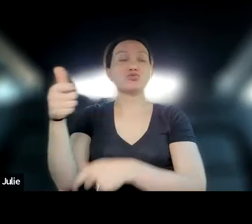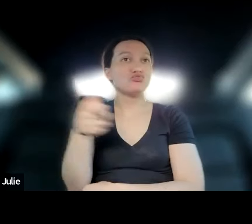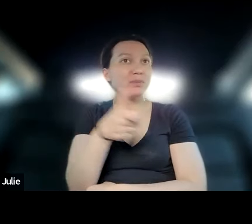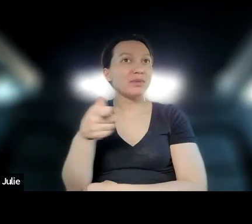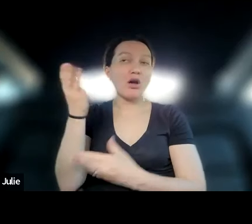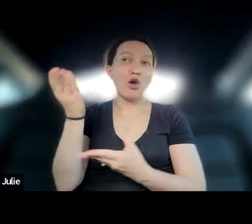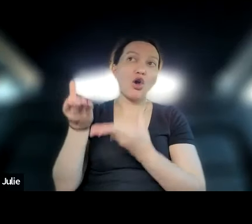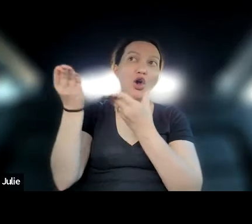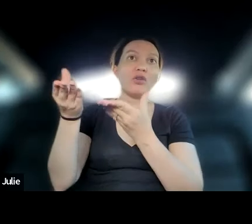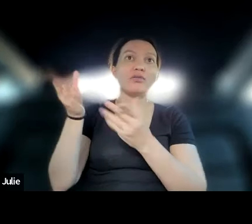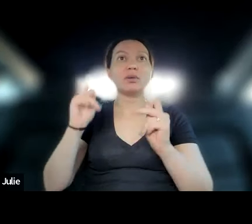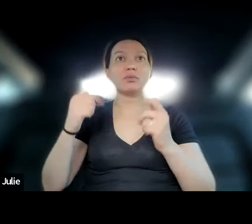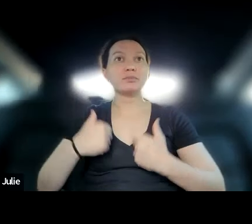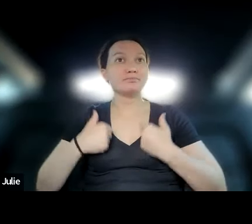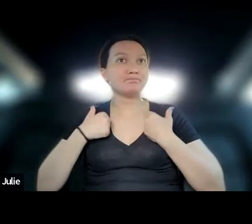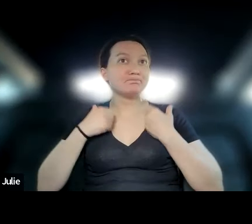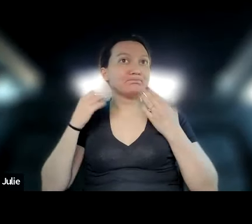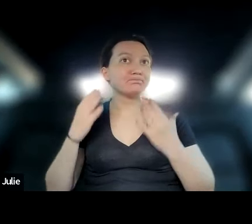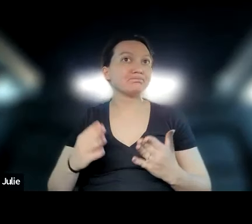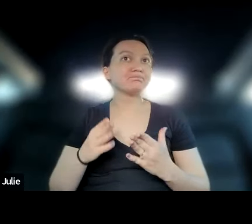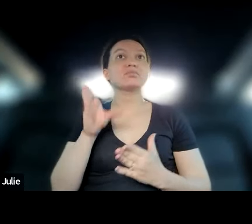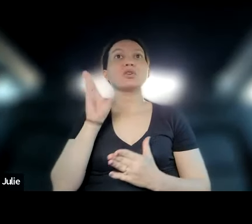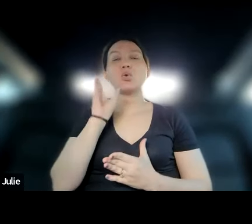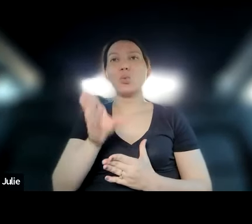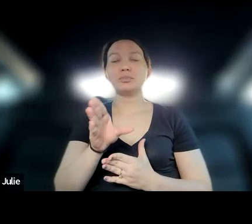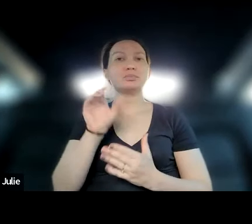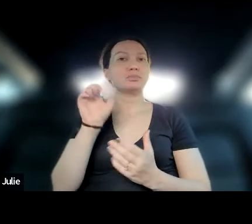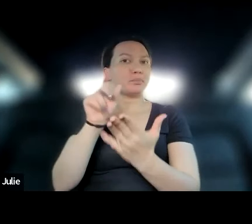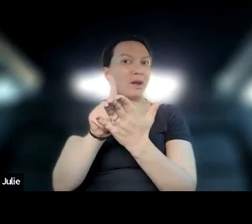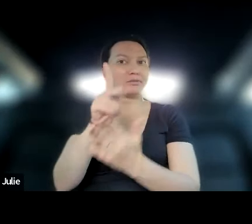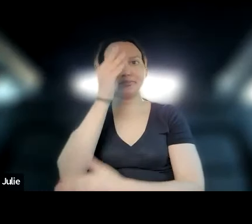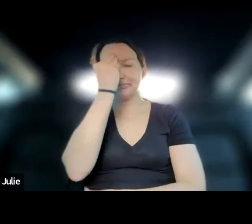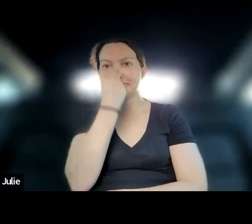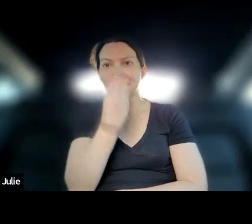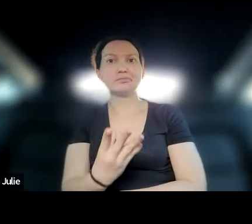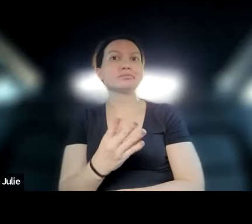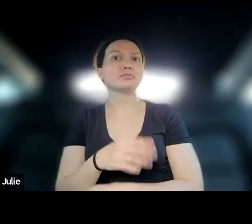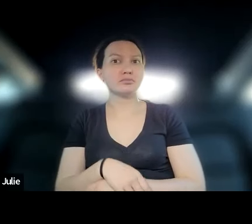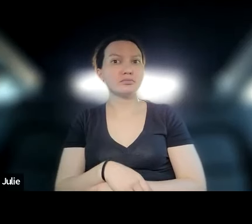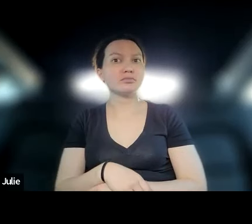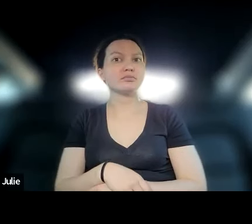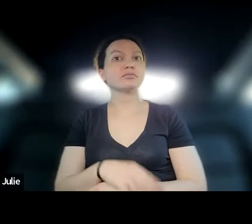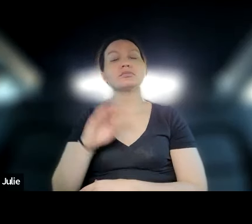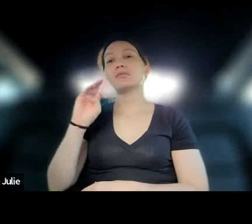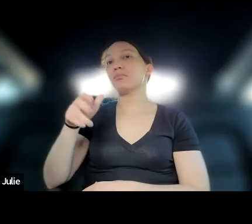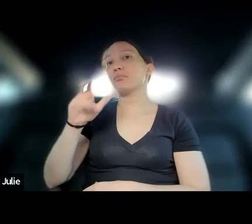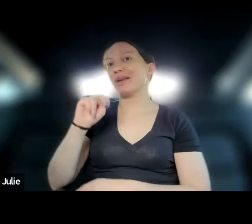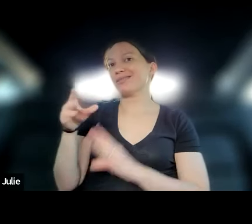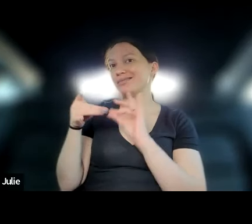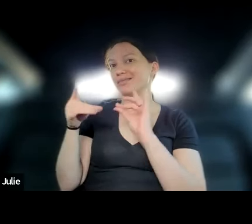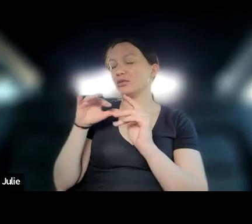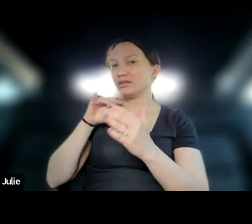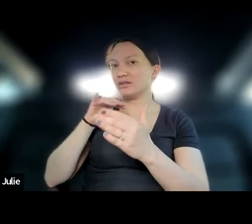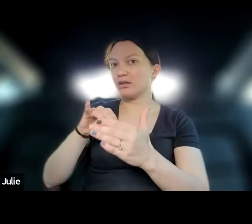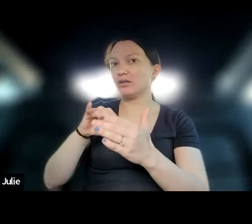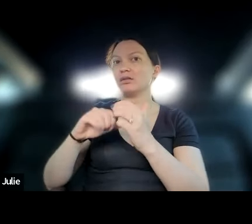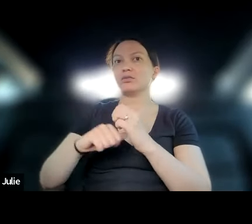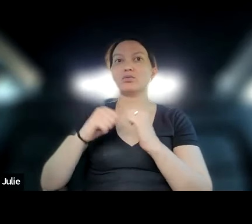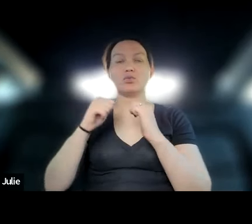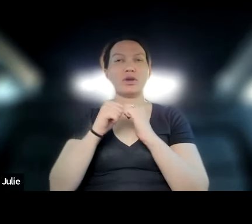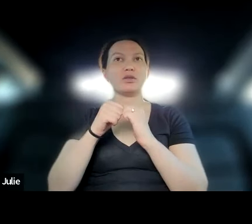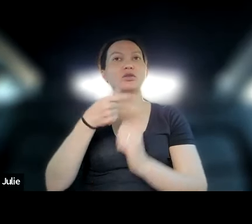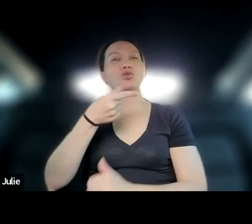their residents. But we will definitely get back to you. And as Megan said, we're studying this with Grove